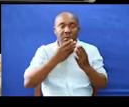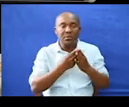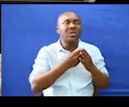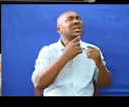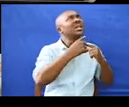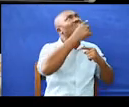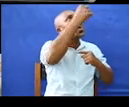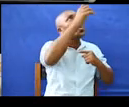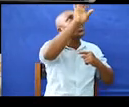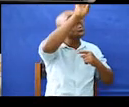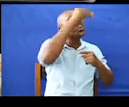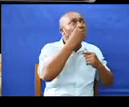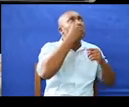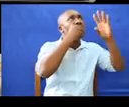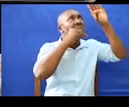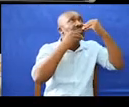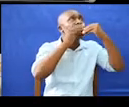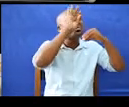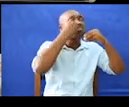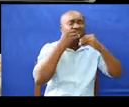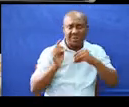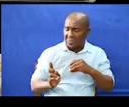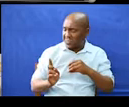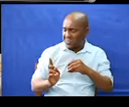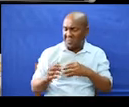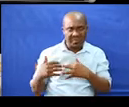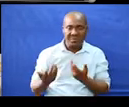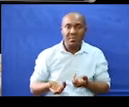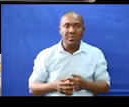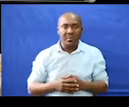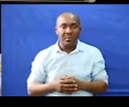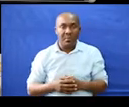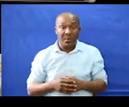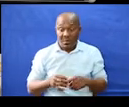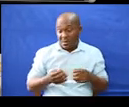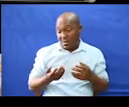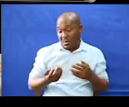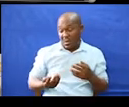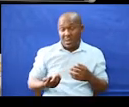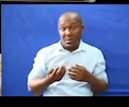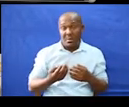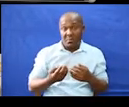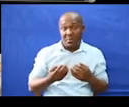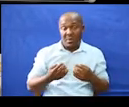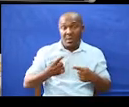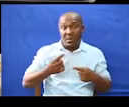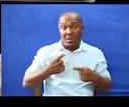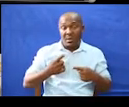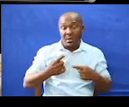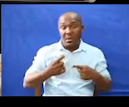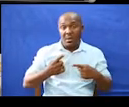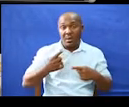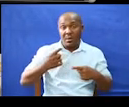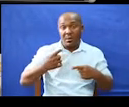giraffe. This competition led into selecting the best